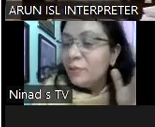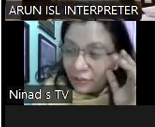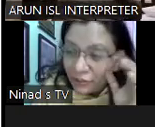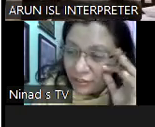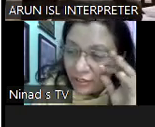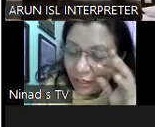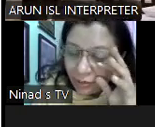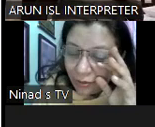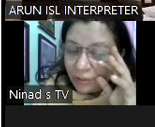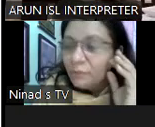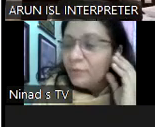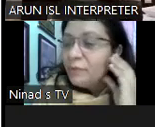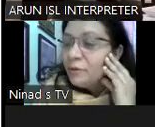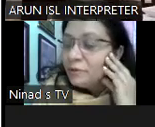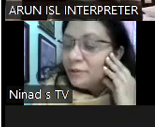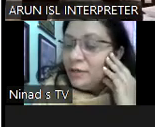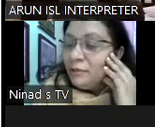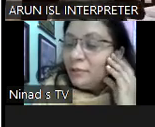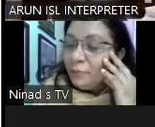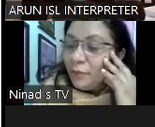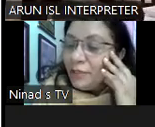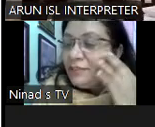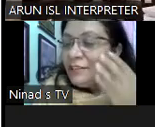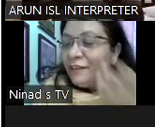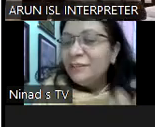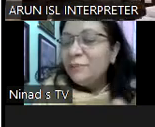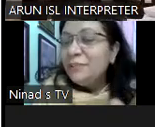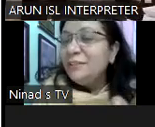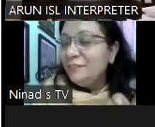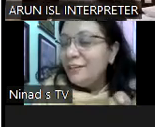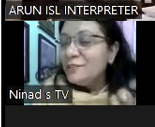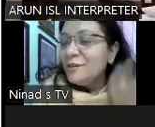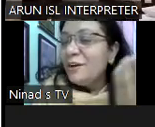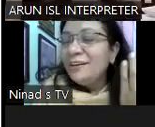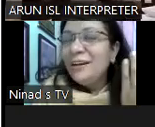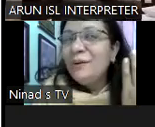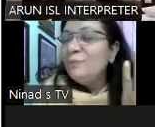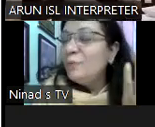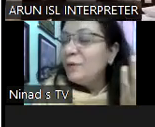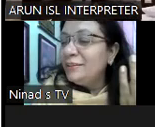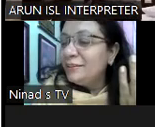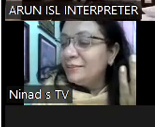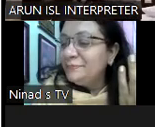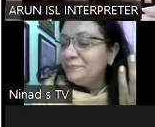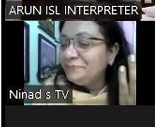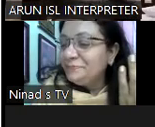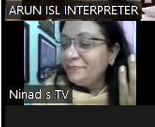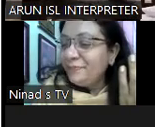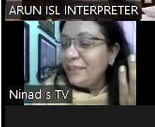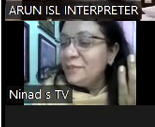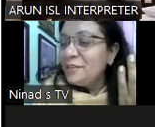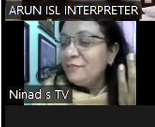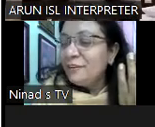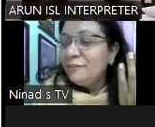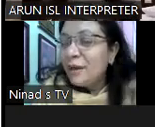many petitions in the High Court and Supreme Court. But the point, even Javed Abidi, when he was not allowed to board